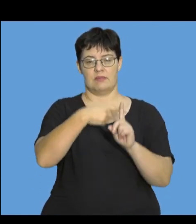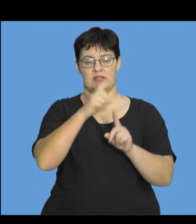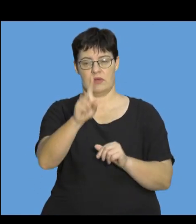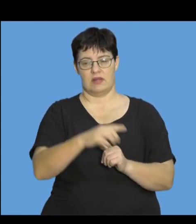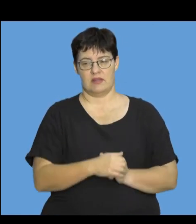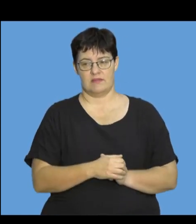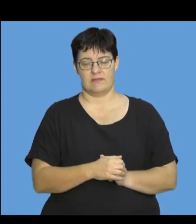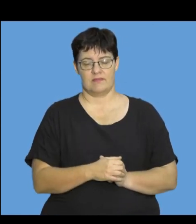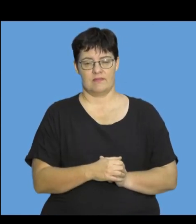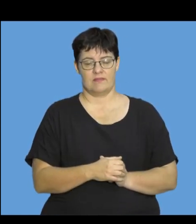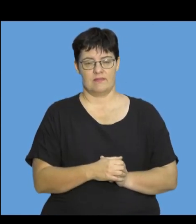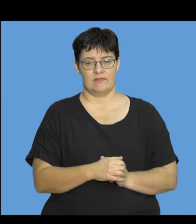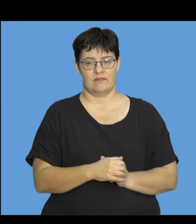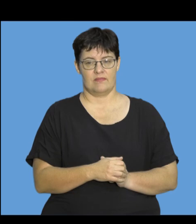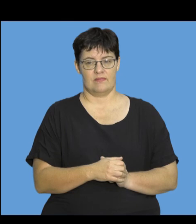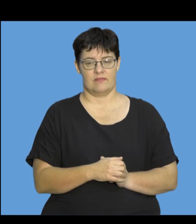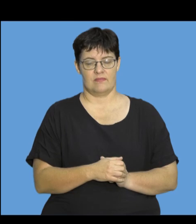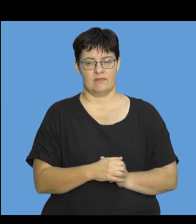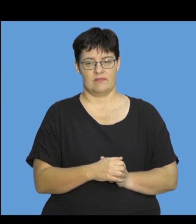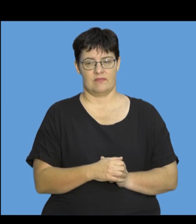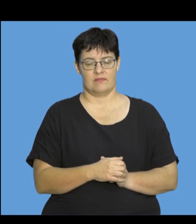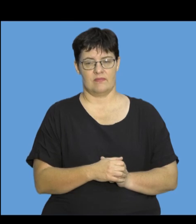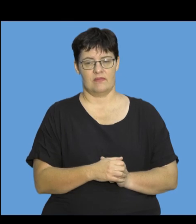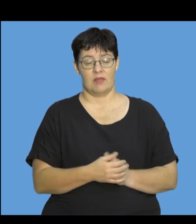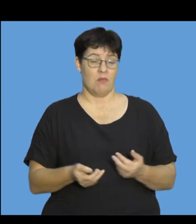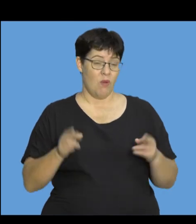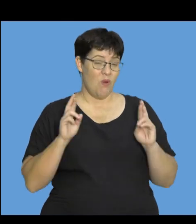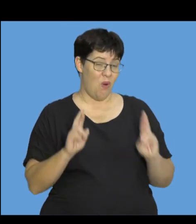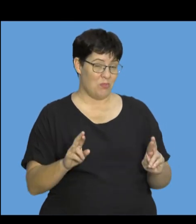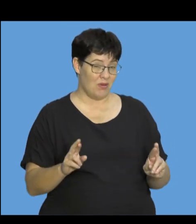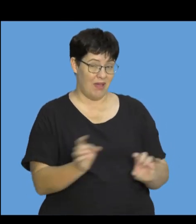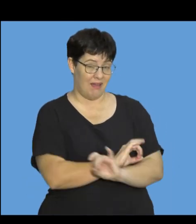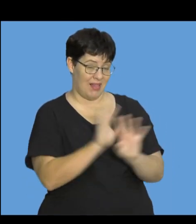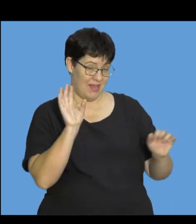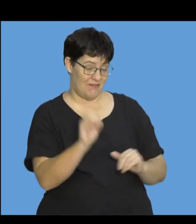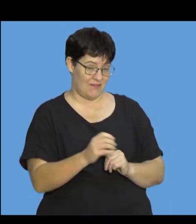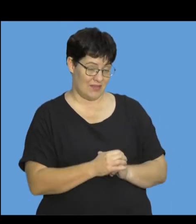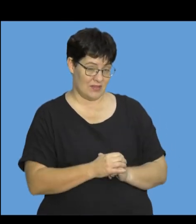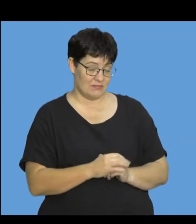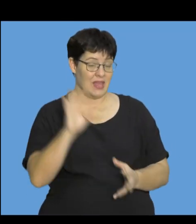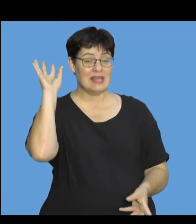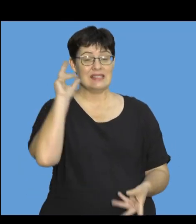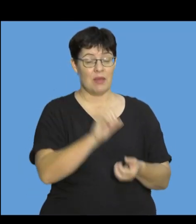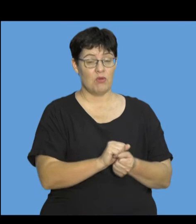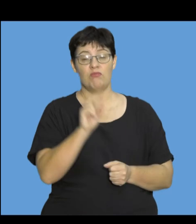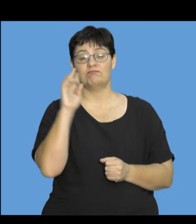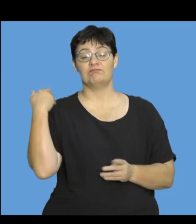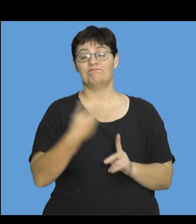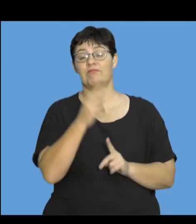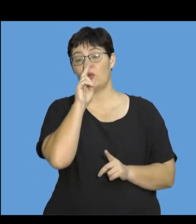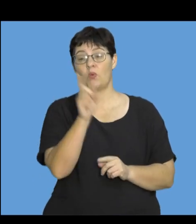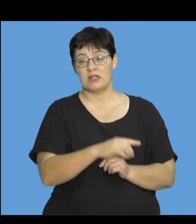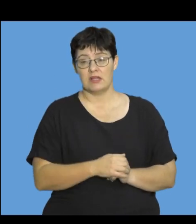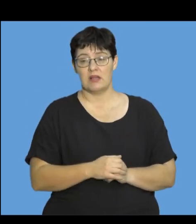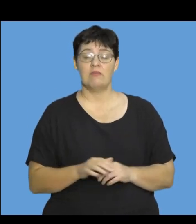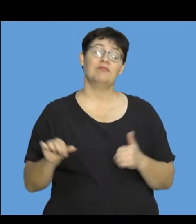cancel. Then finally, it's 2 to the x plus 1, right? So I hope that is clear. Now, a summary